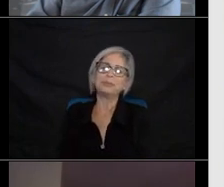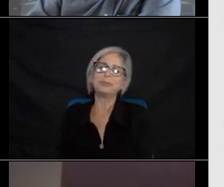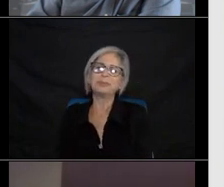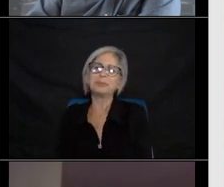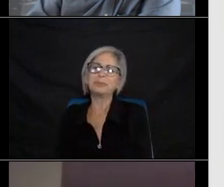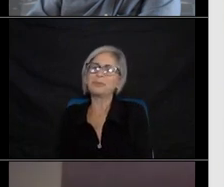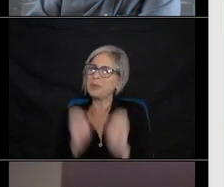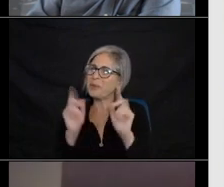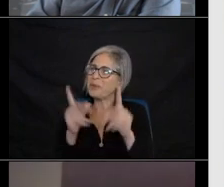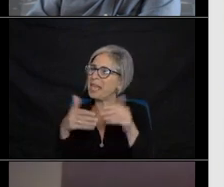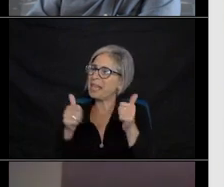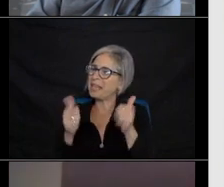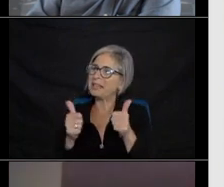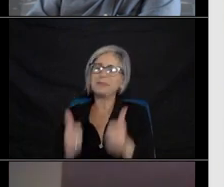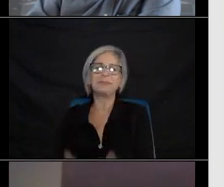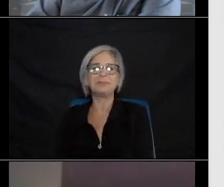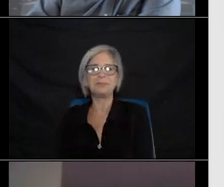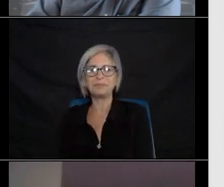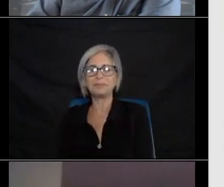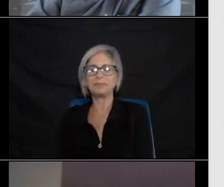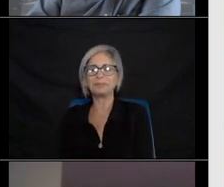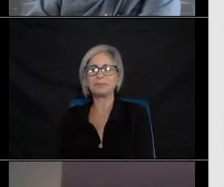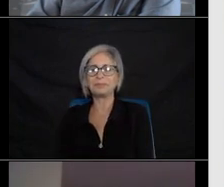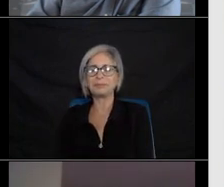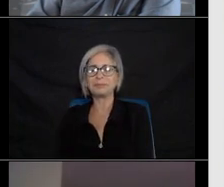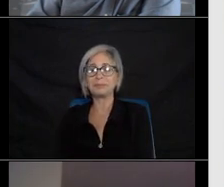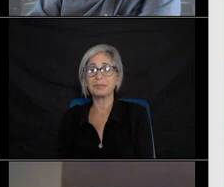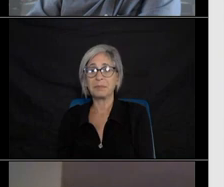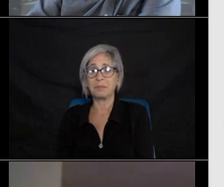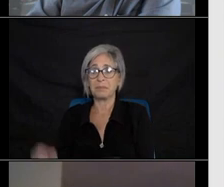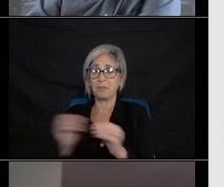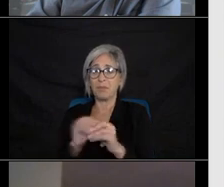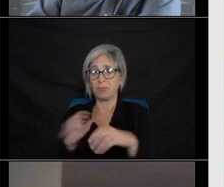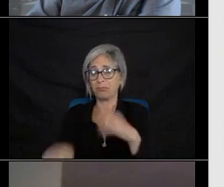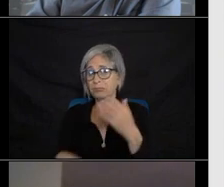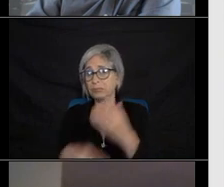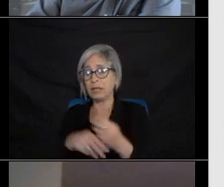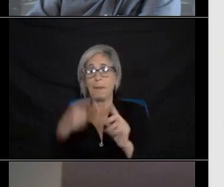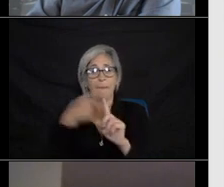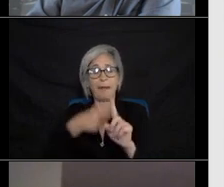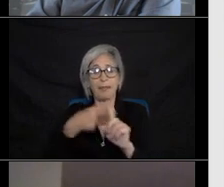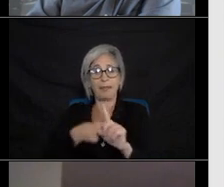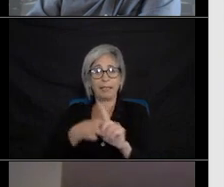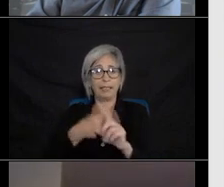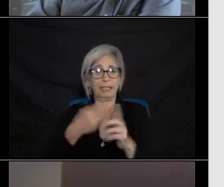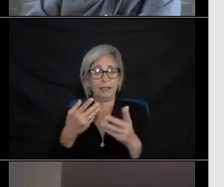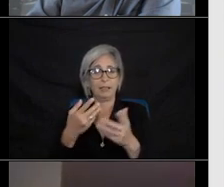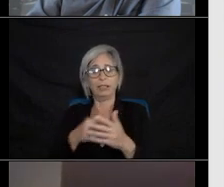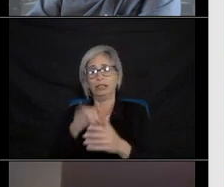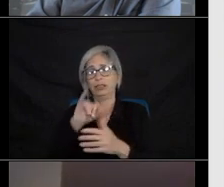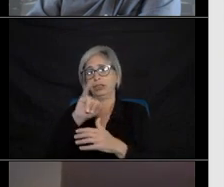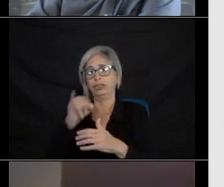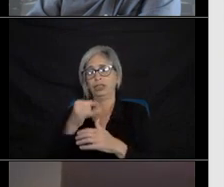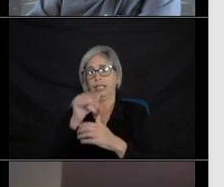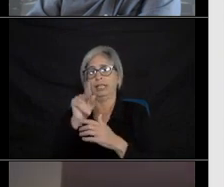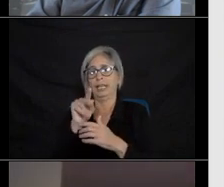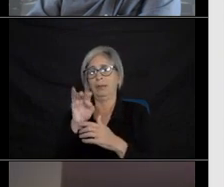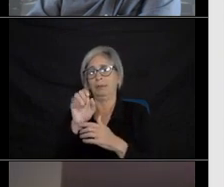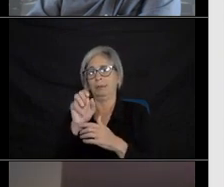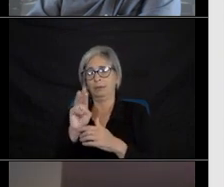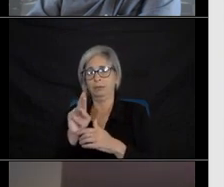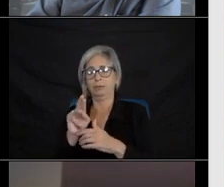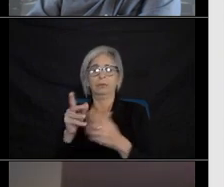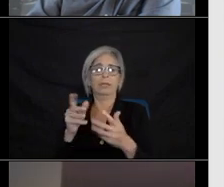All right. Thank you. Seeing no more further, we will hear a monthly update from JKM Developers and E2L Solutions on Town